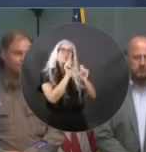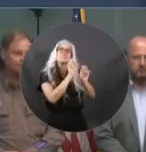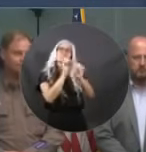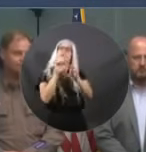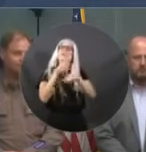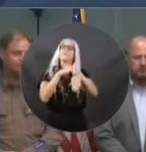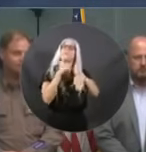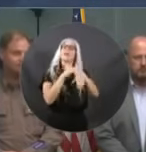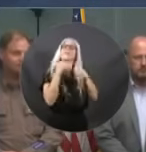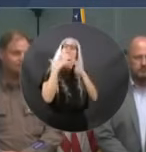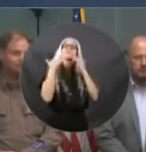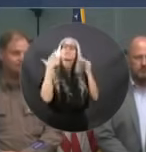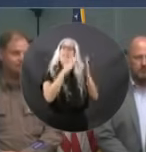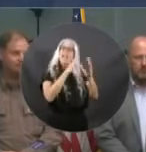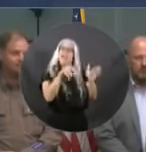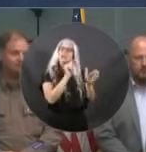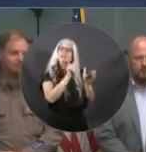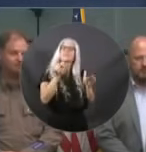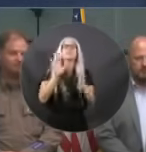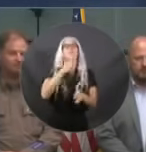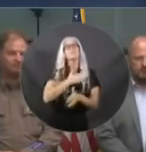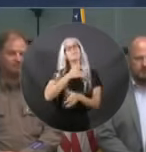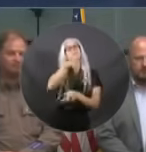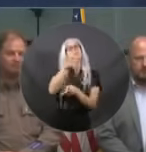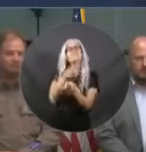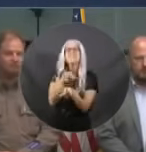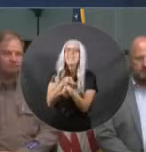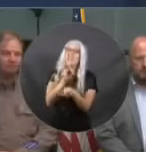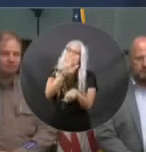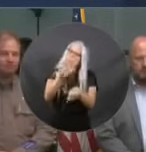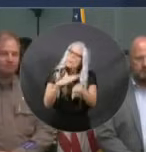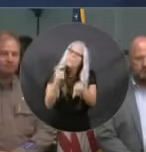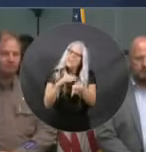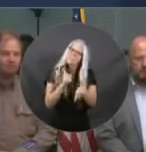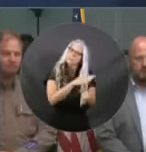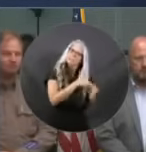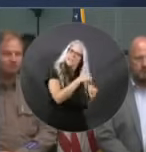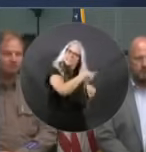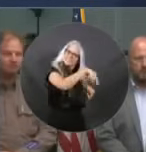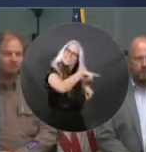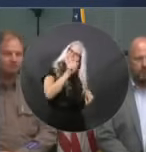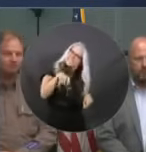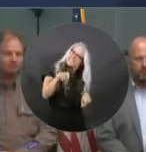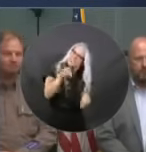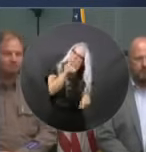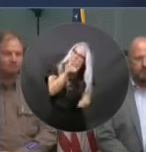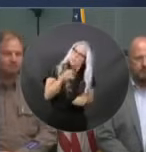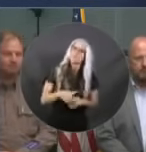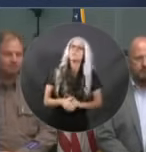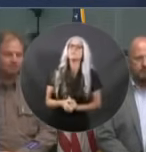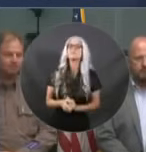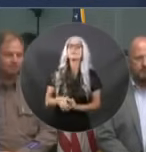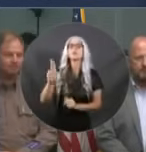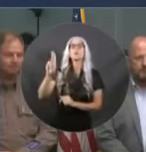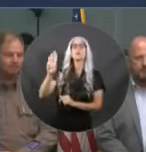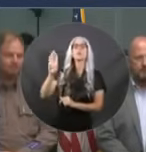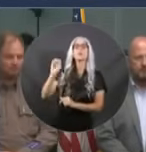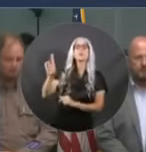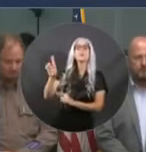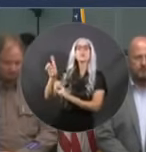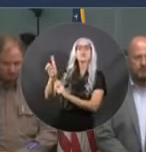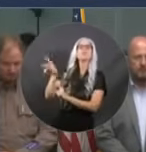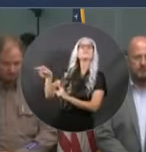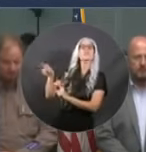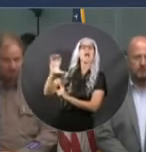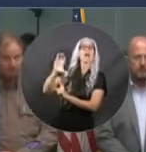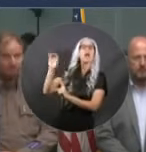important. They need you in this type of circumstance. Uber has also announced that they will be offering free round-trip rides to and